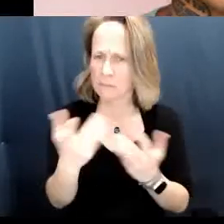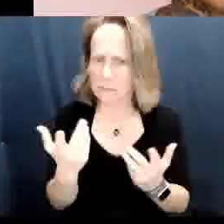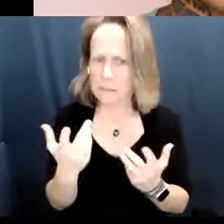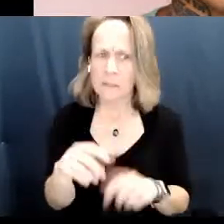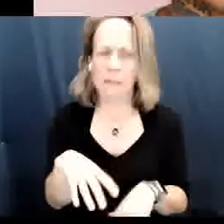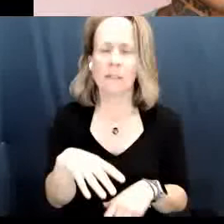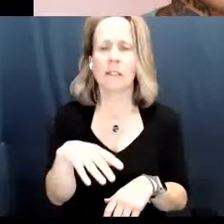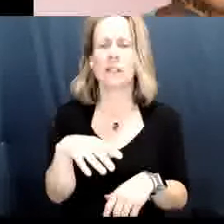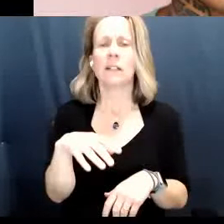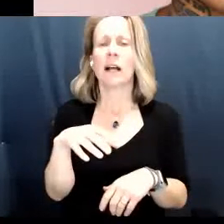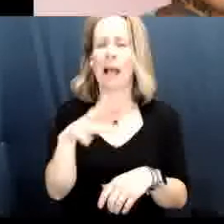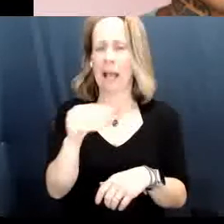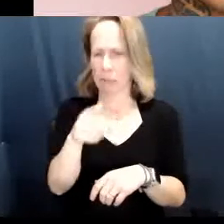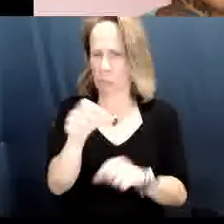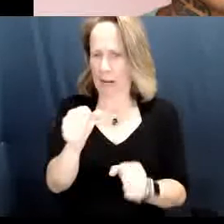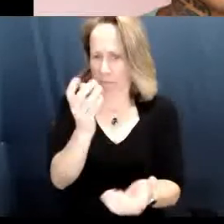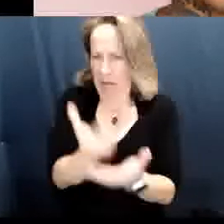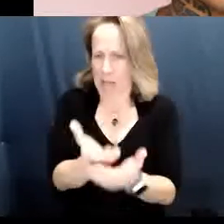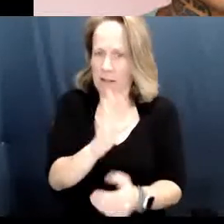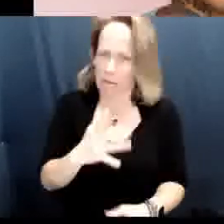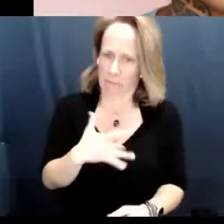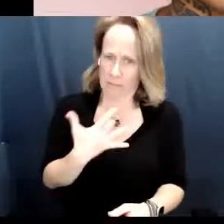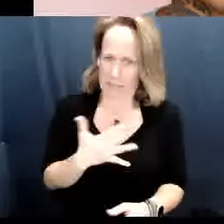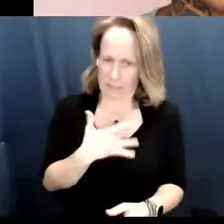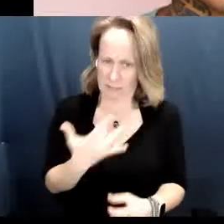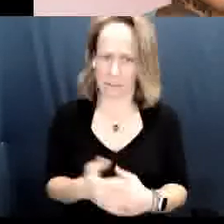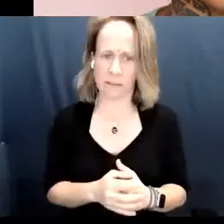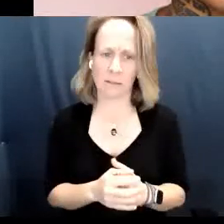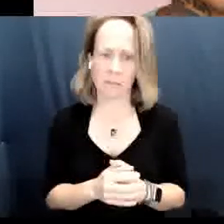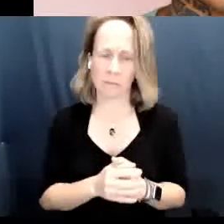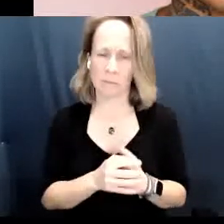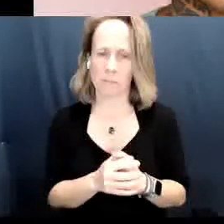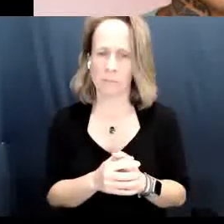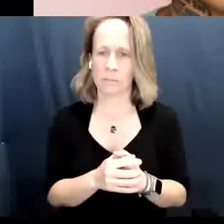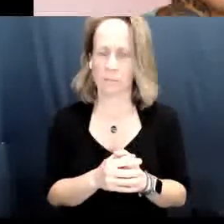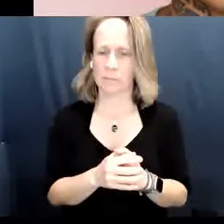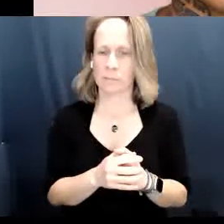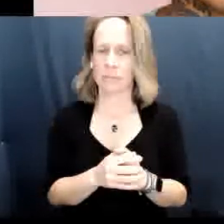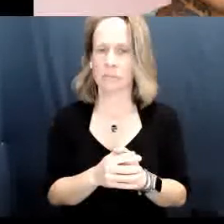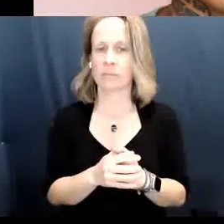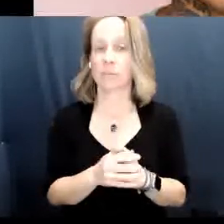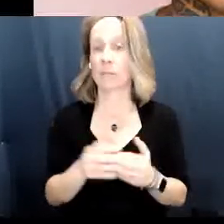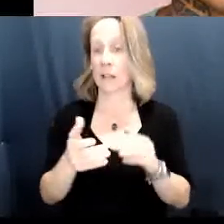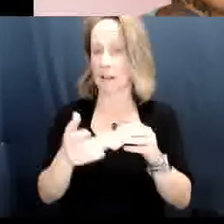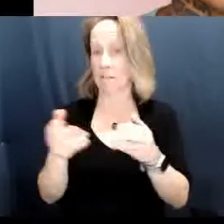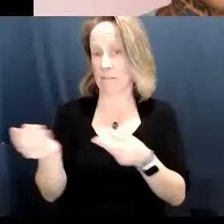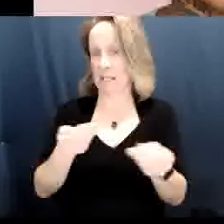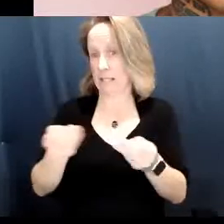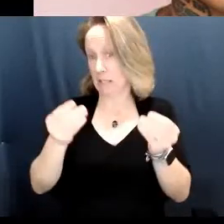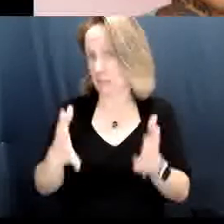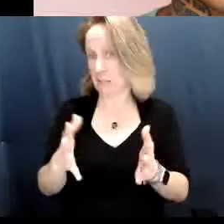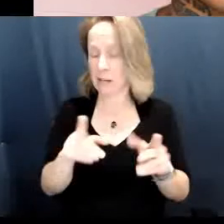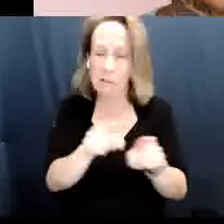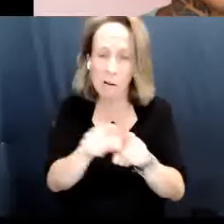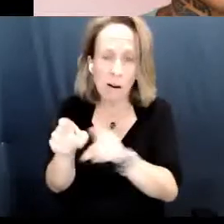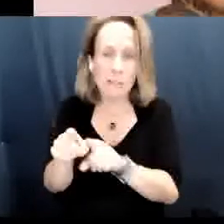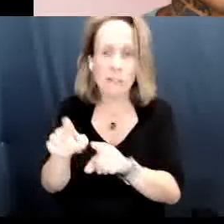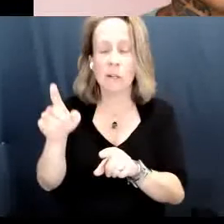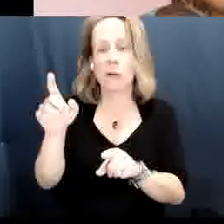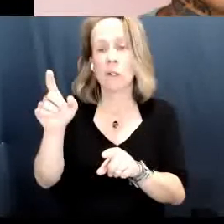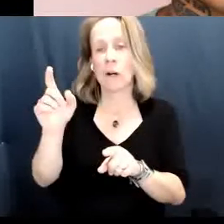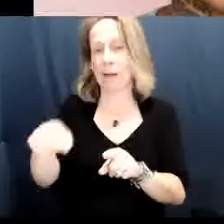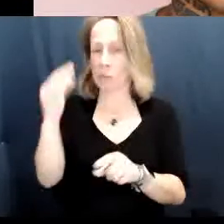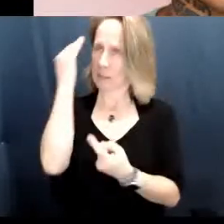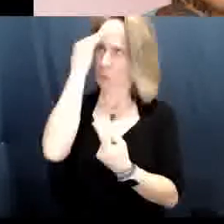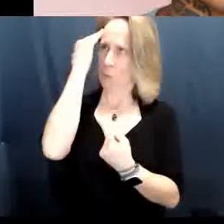validate participant feelings. Facilitators also need to be aware of how society has taught different genders to